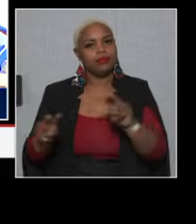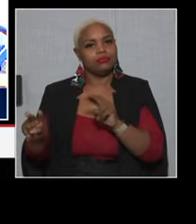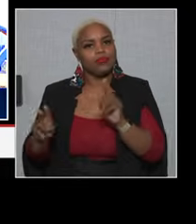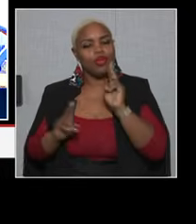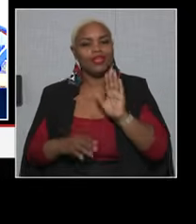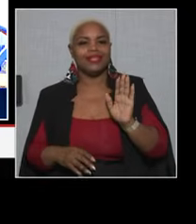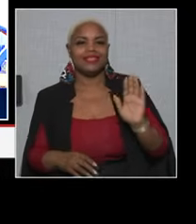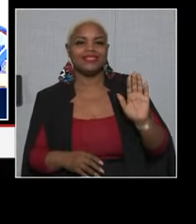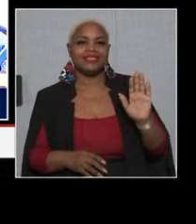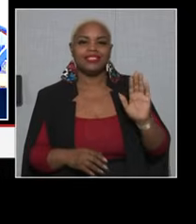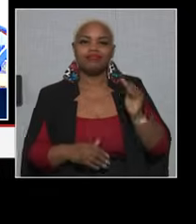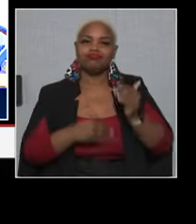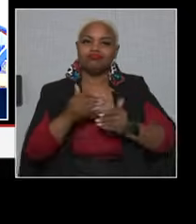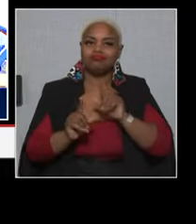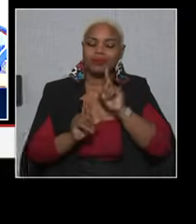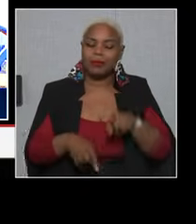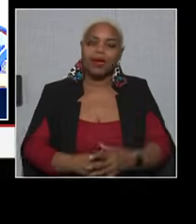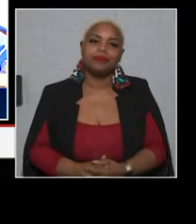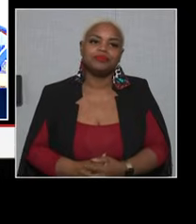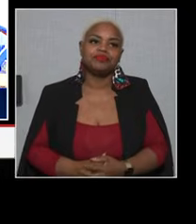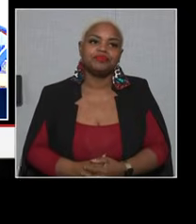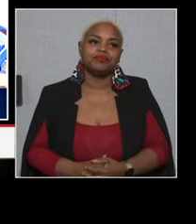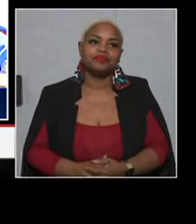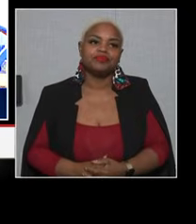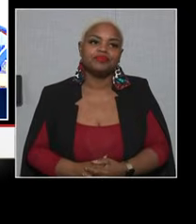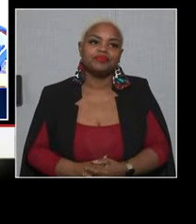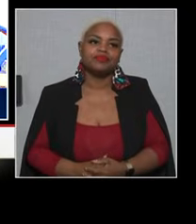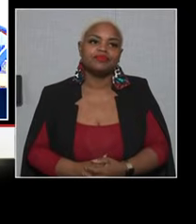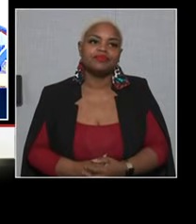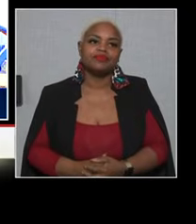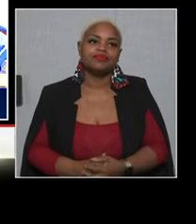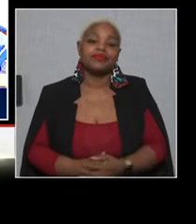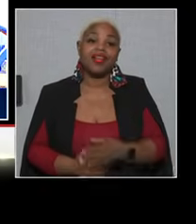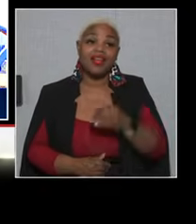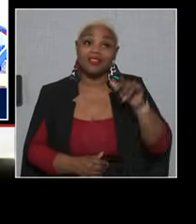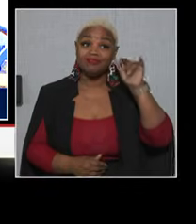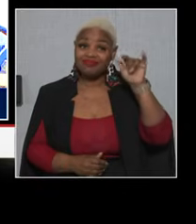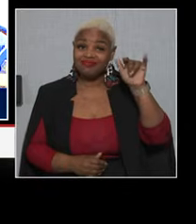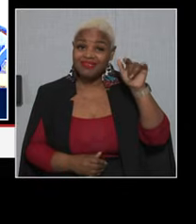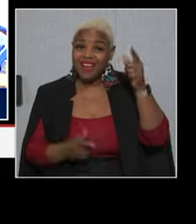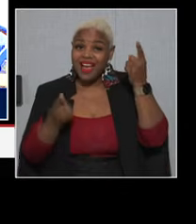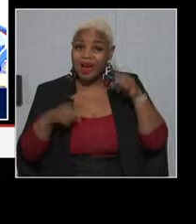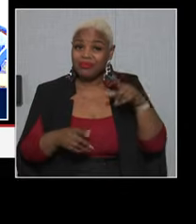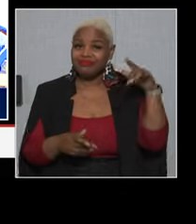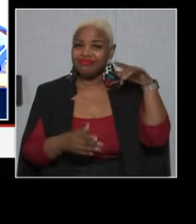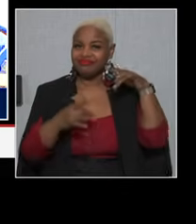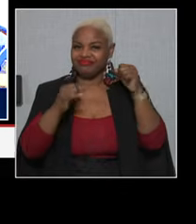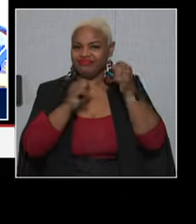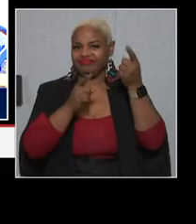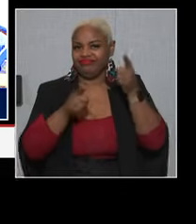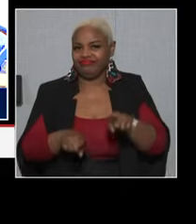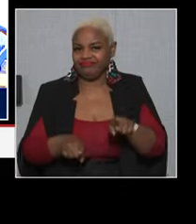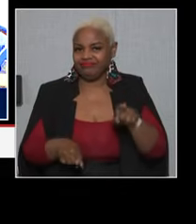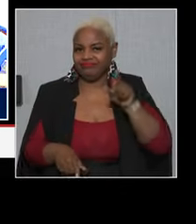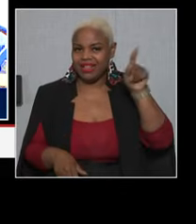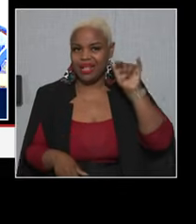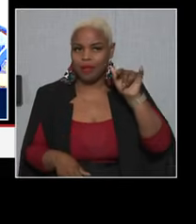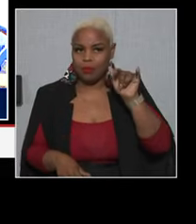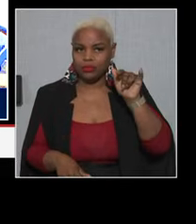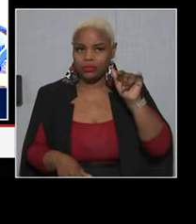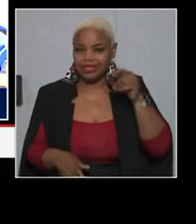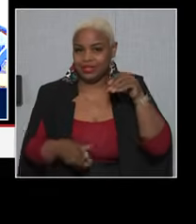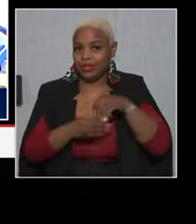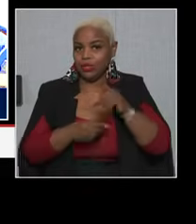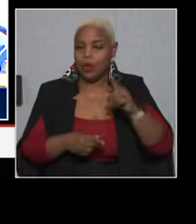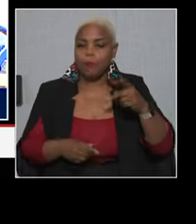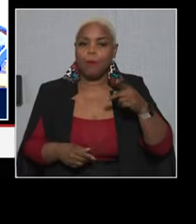over the Potomac, including the office of our chief medical examiner, who really brought a lot of peace and solace